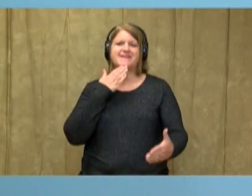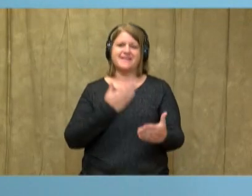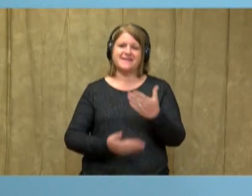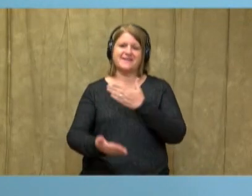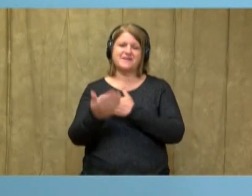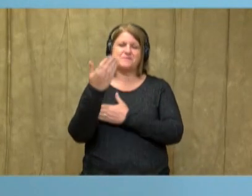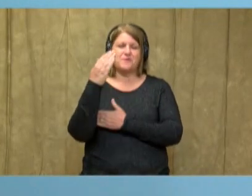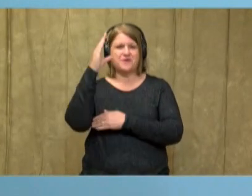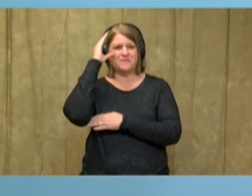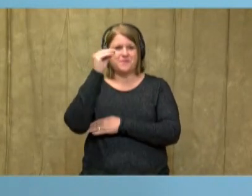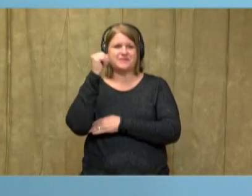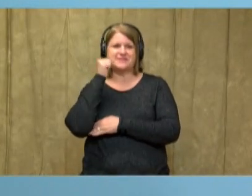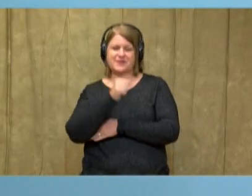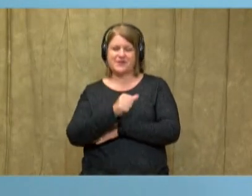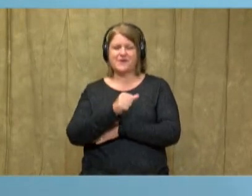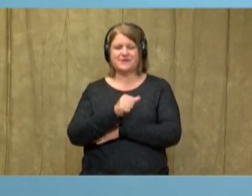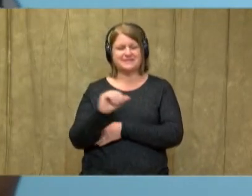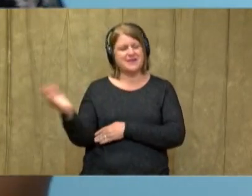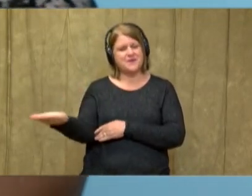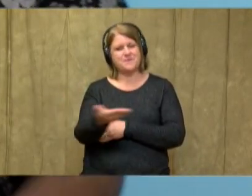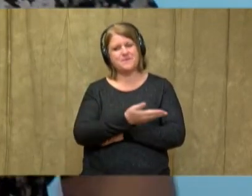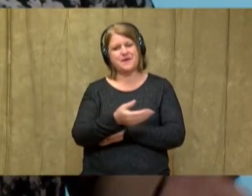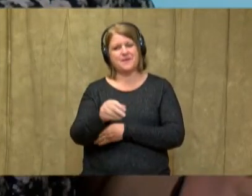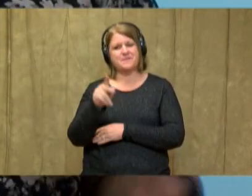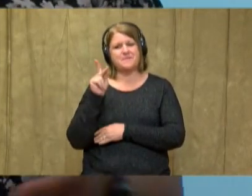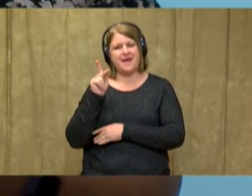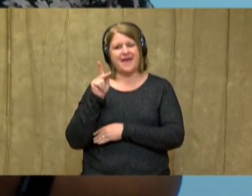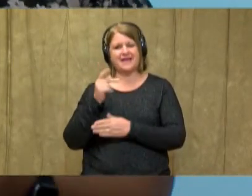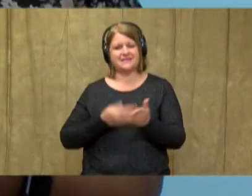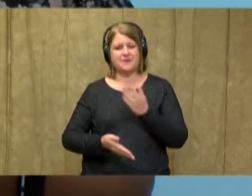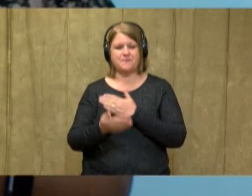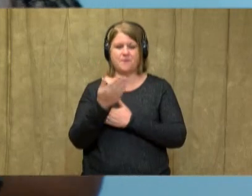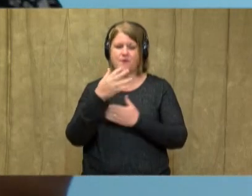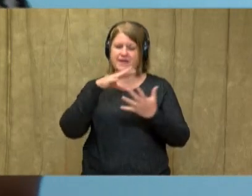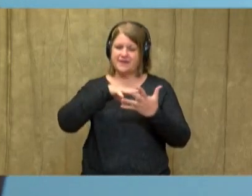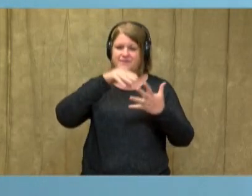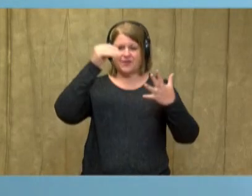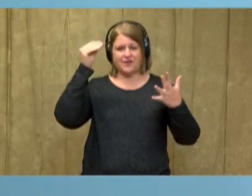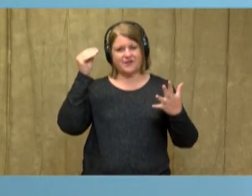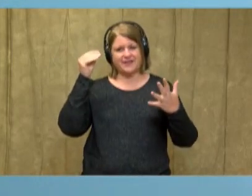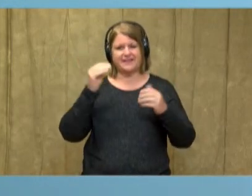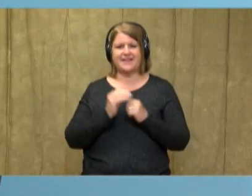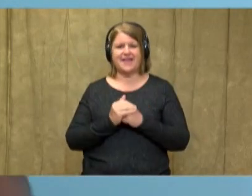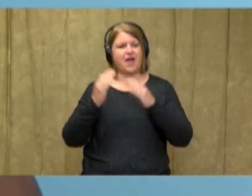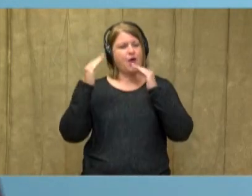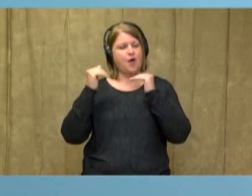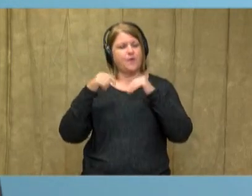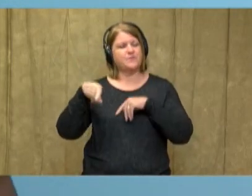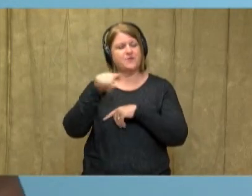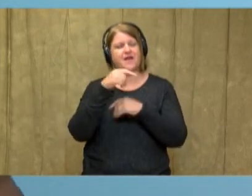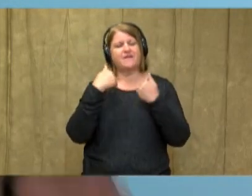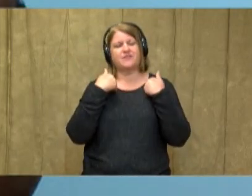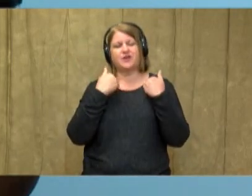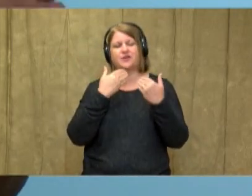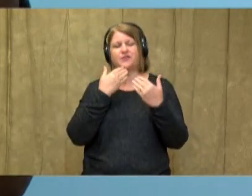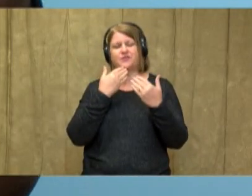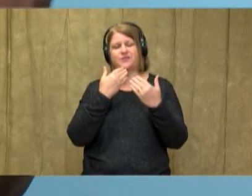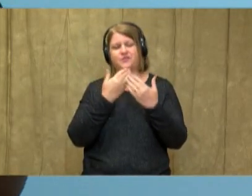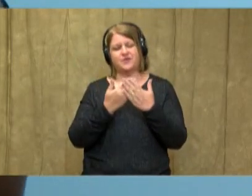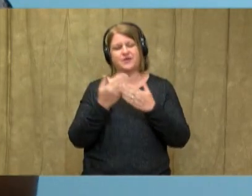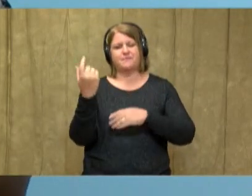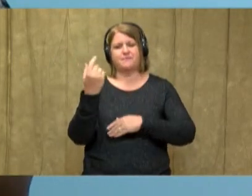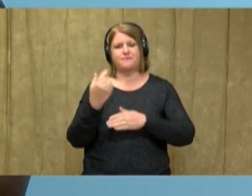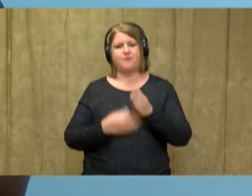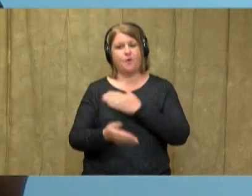Good morning, boys and girls, and welcome back to our morning of learning. I hope you're having a good morning so far. I know it